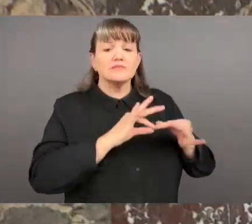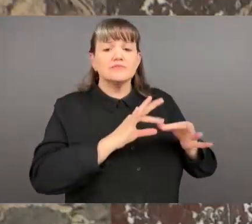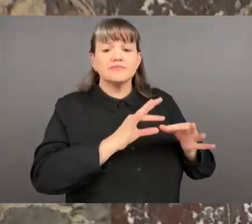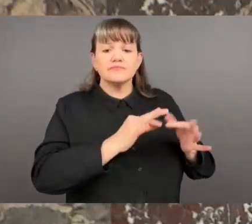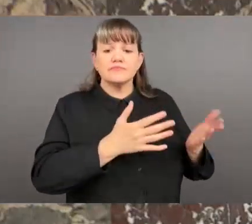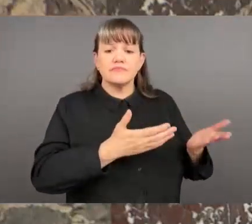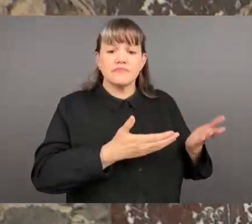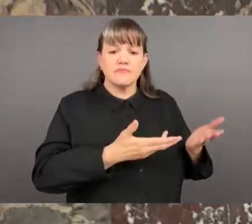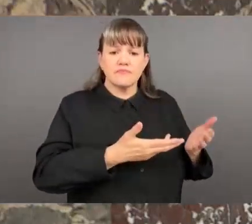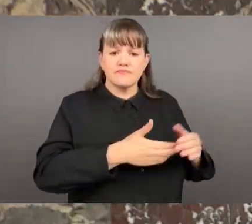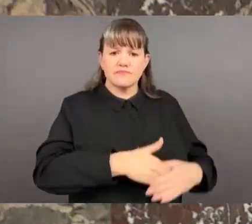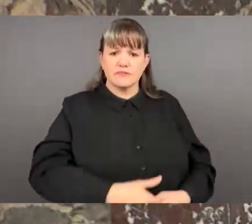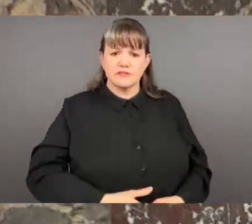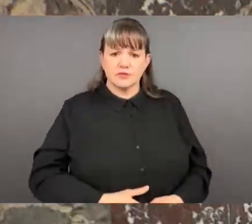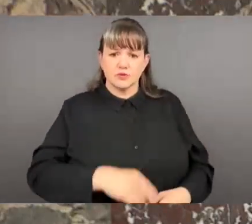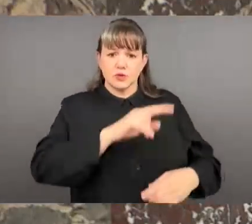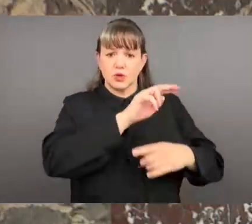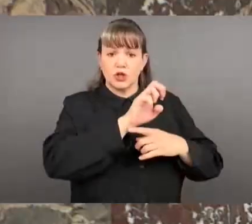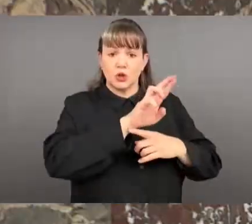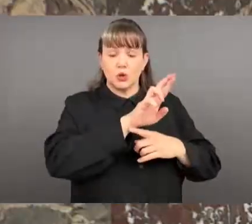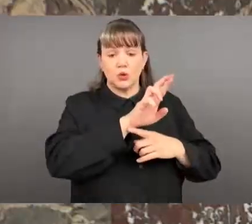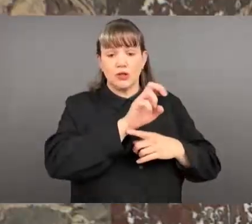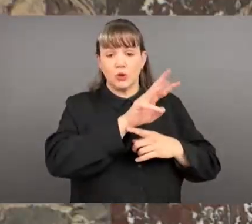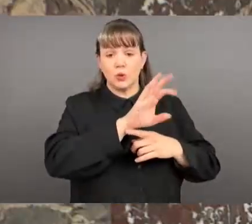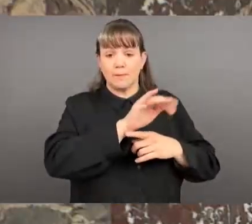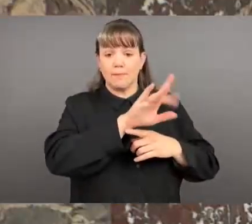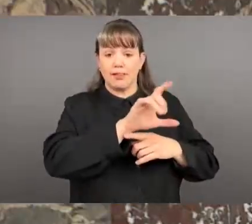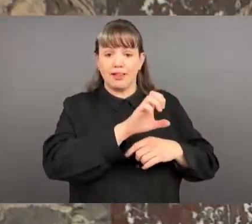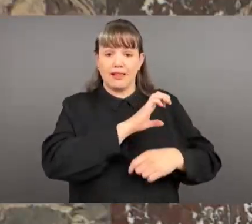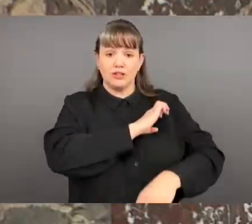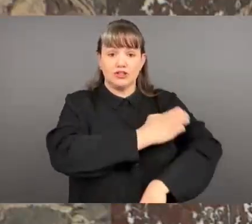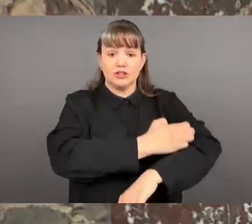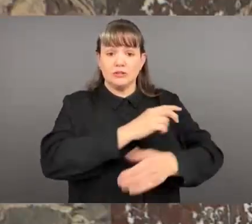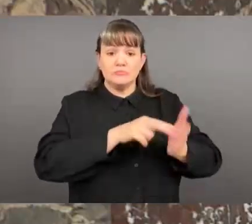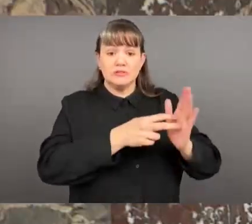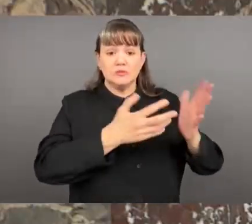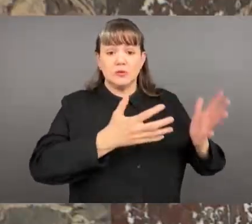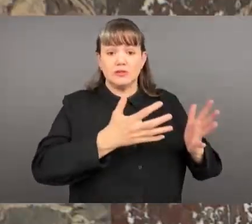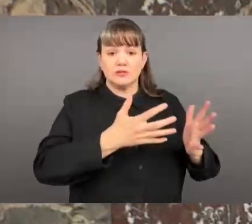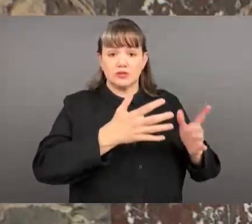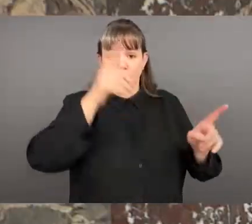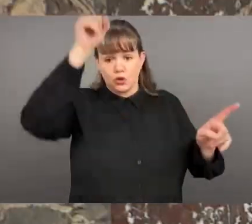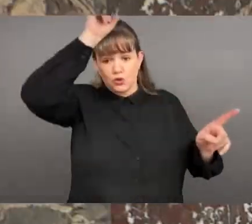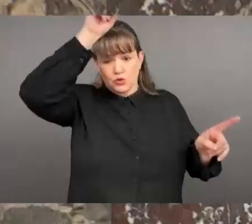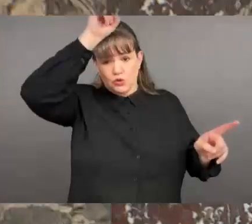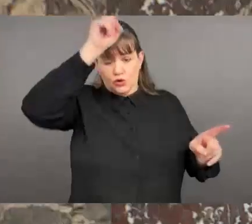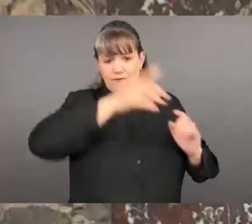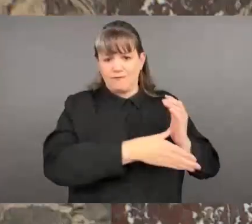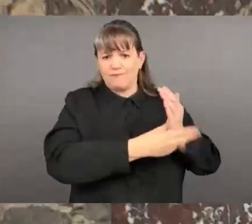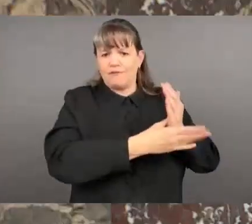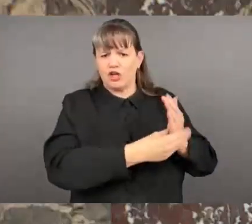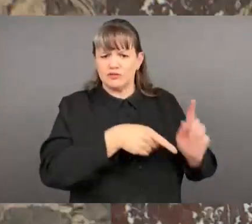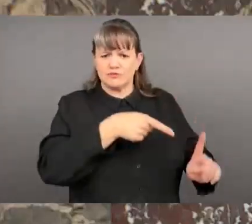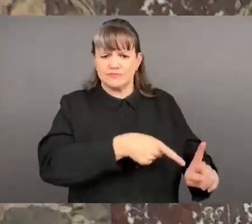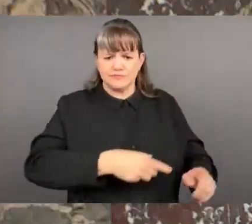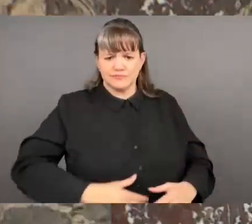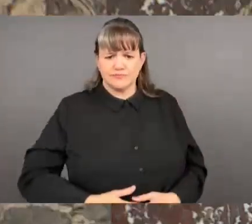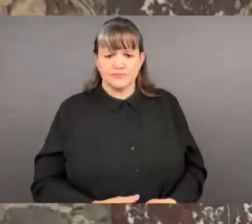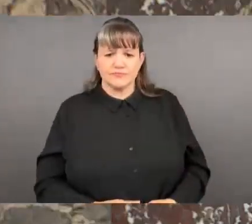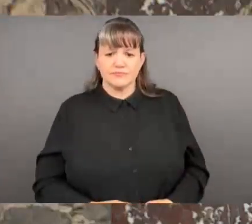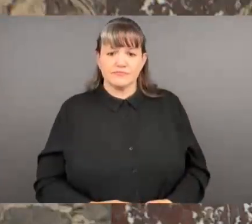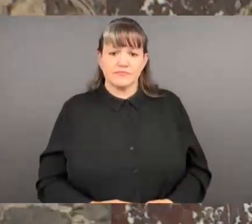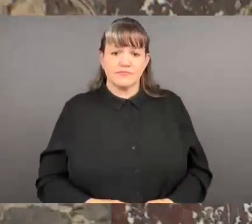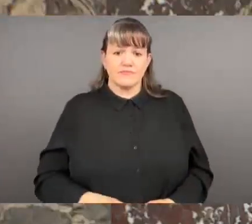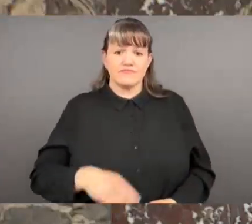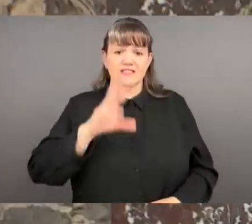Speaker. $6 billion worth of unicorn farts. $3 billion in capital investments for